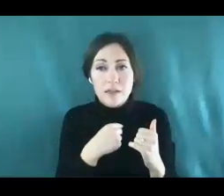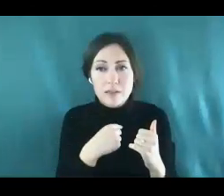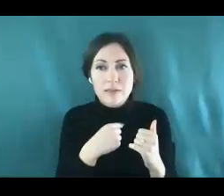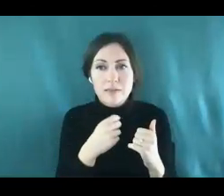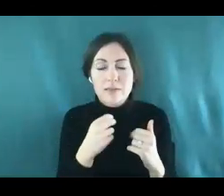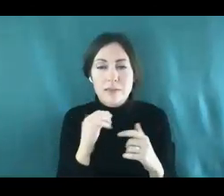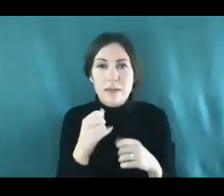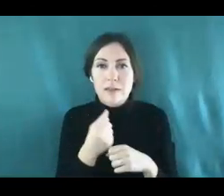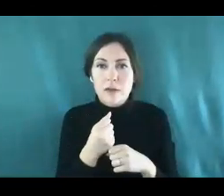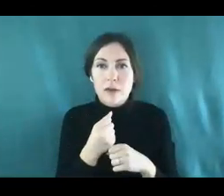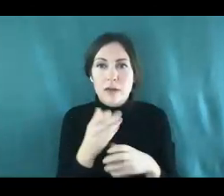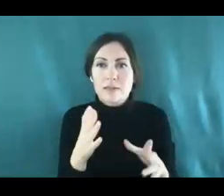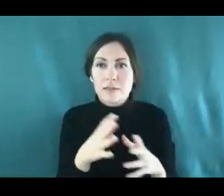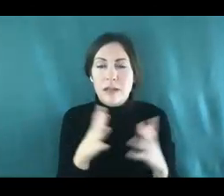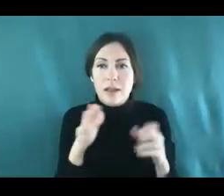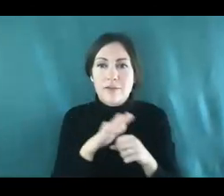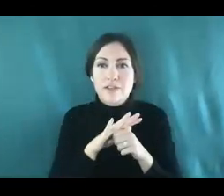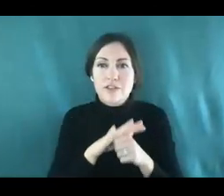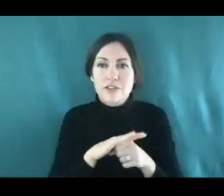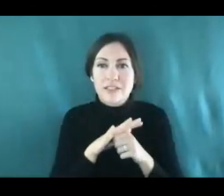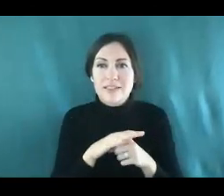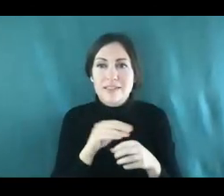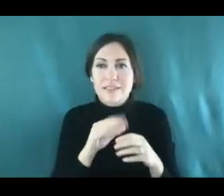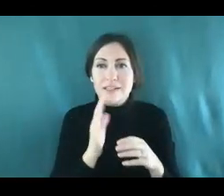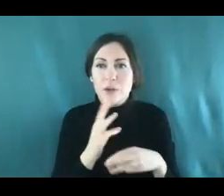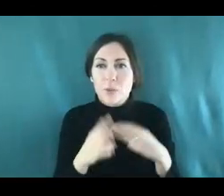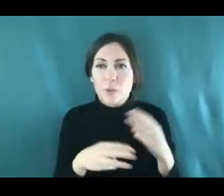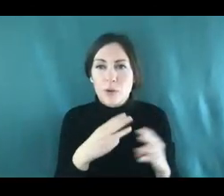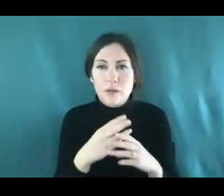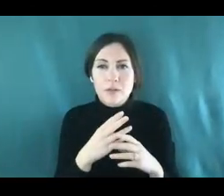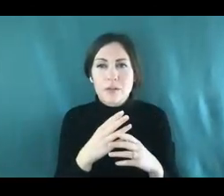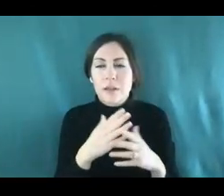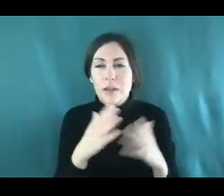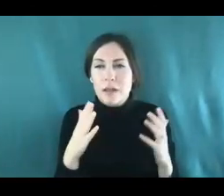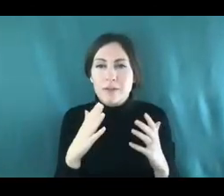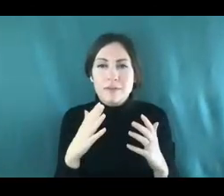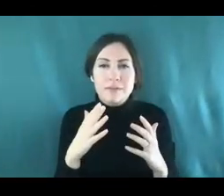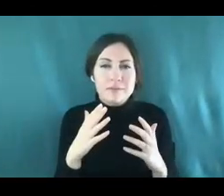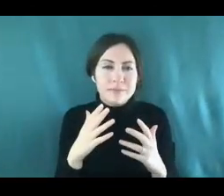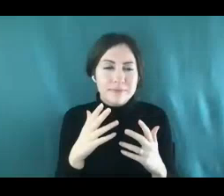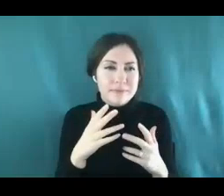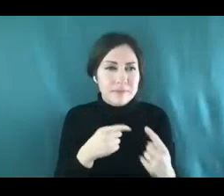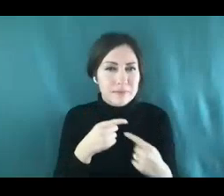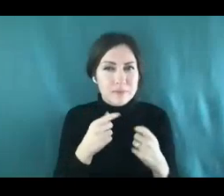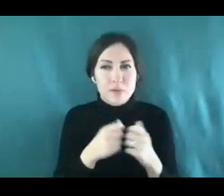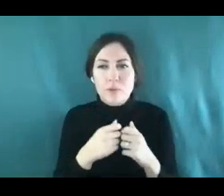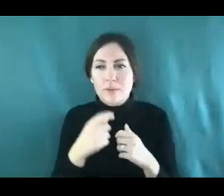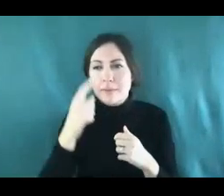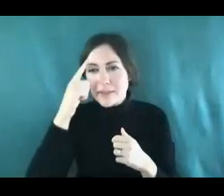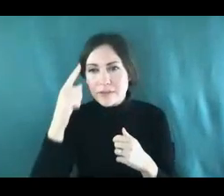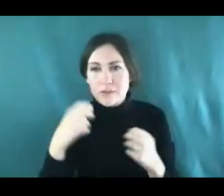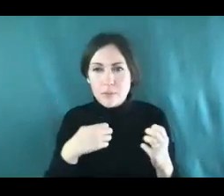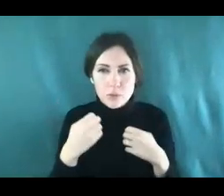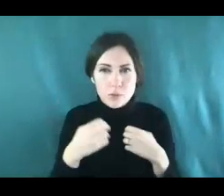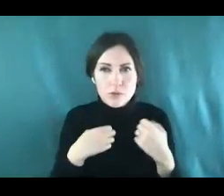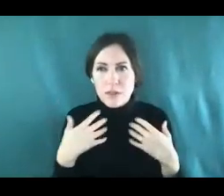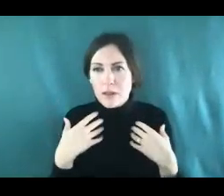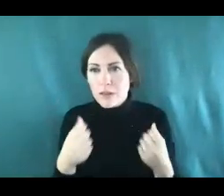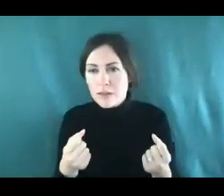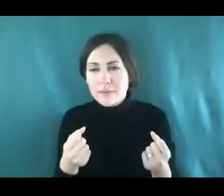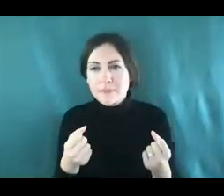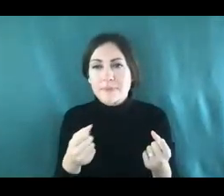causing great stress in our world and strain on folks' mental and emotional well-being, which I think is seen